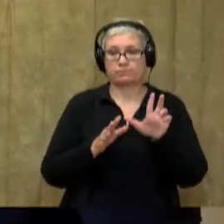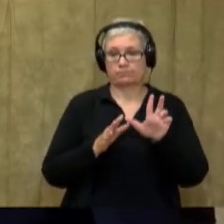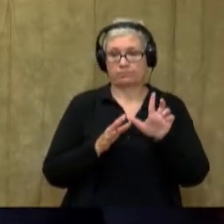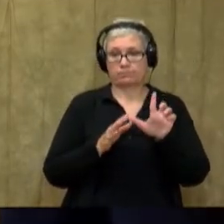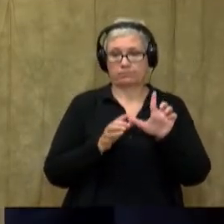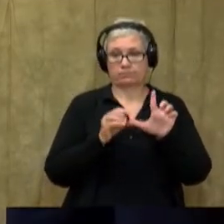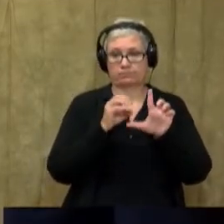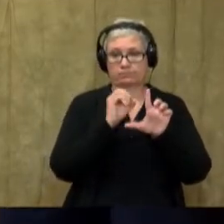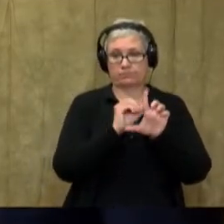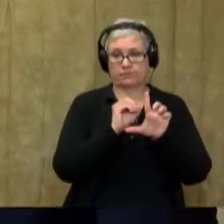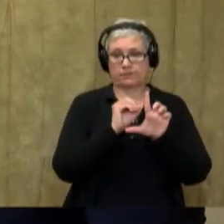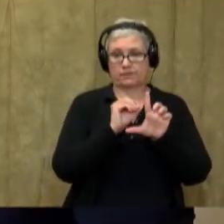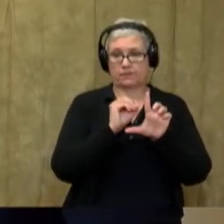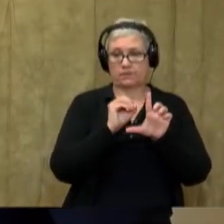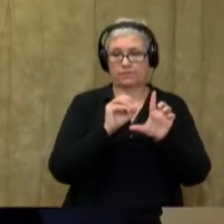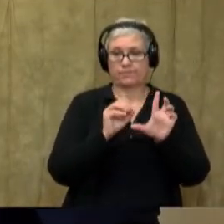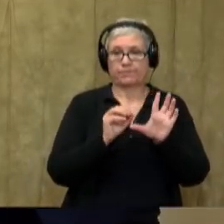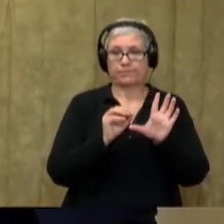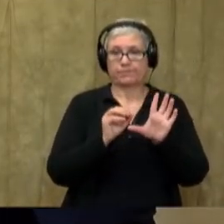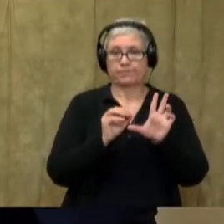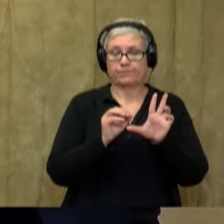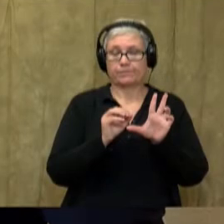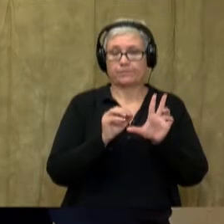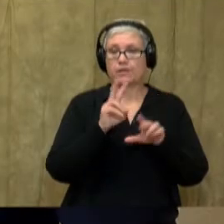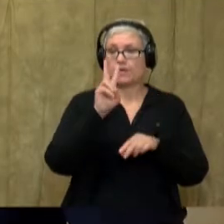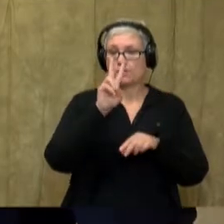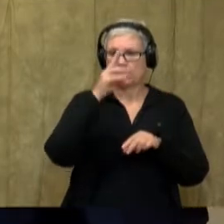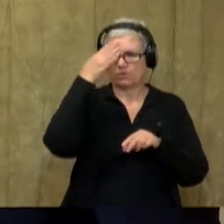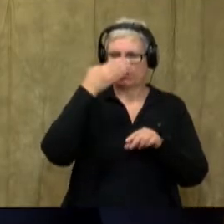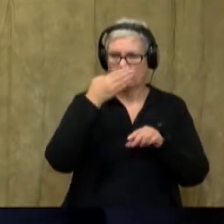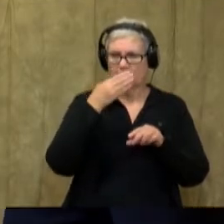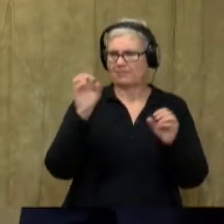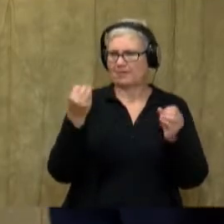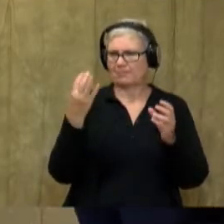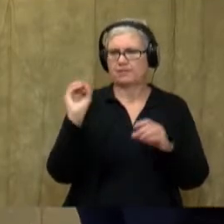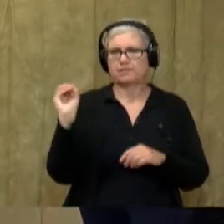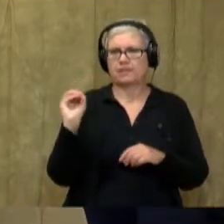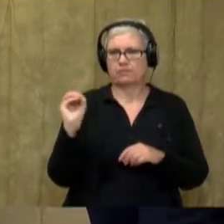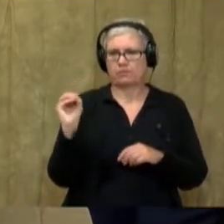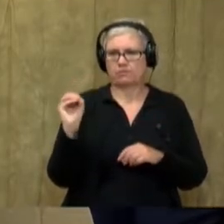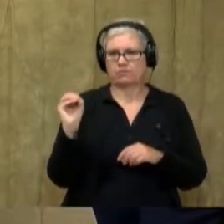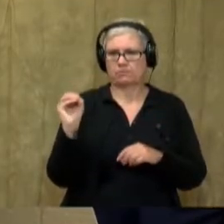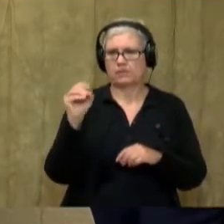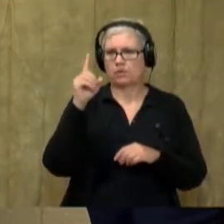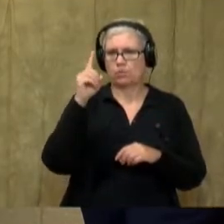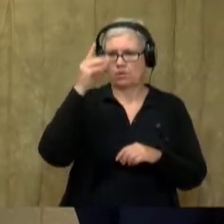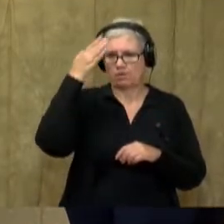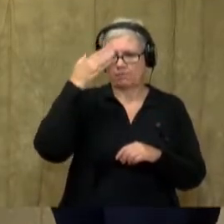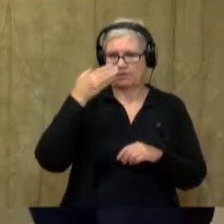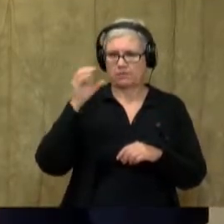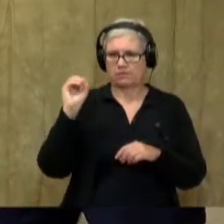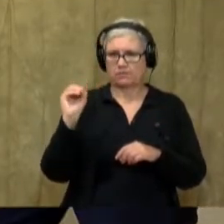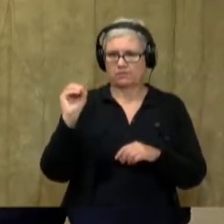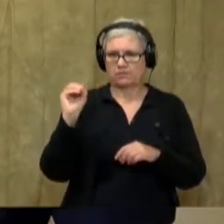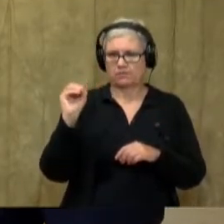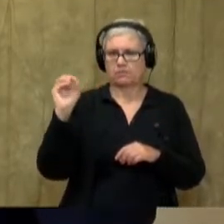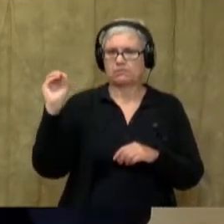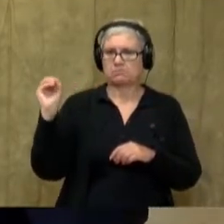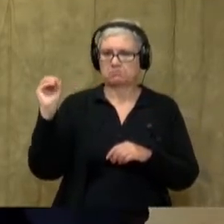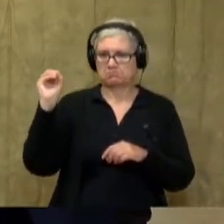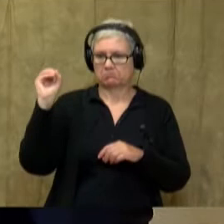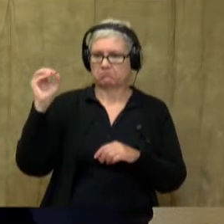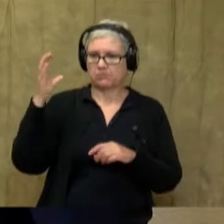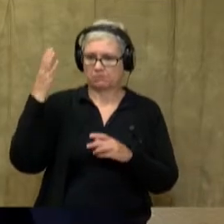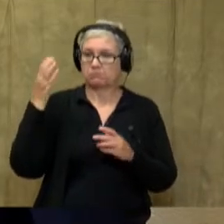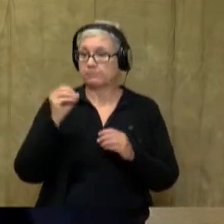have 0 cubes with 2 faces painted, 1 face painted, and 0 faces painted. In the 3 by 3 by 3